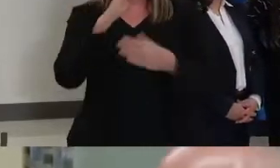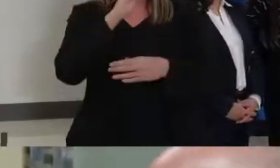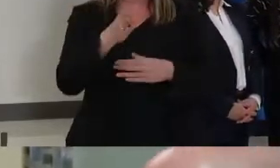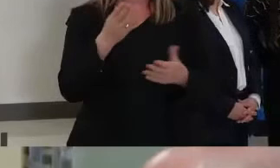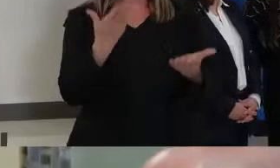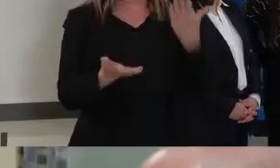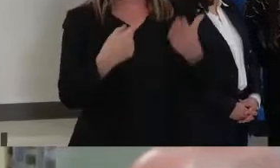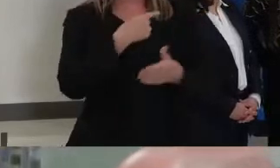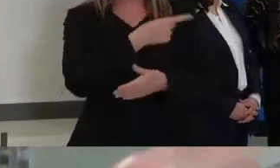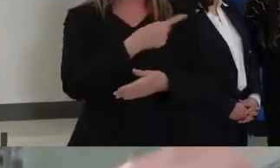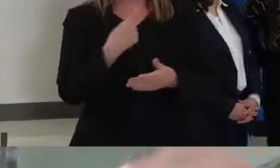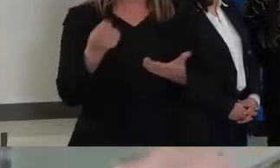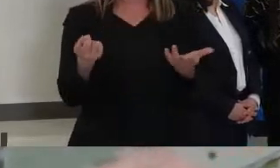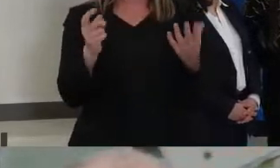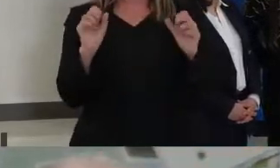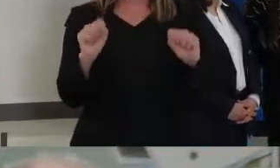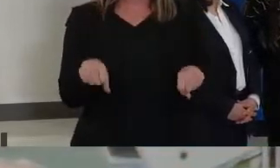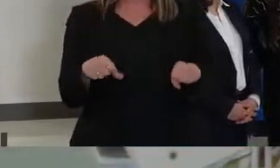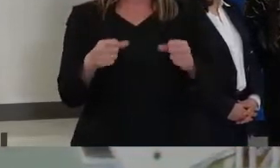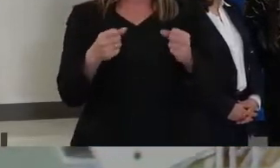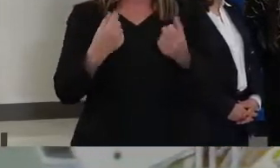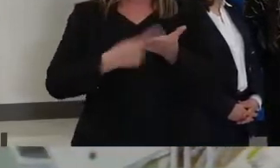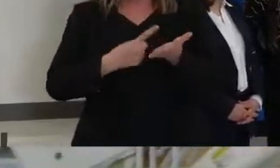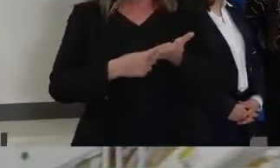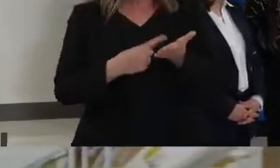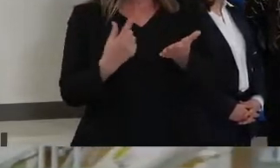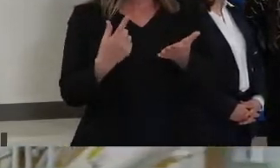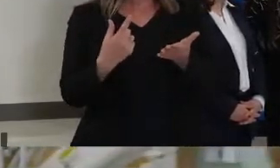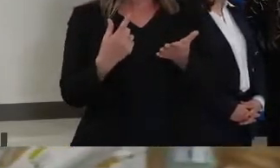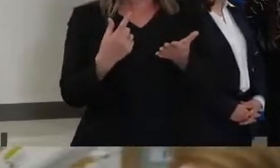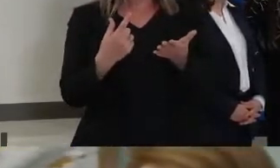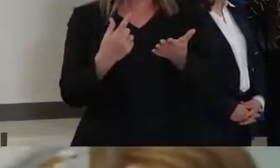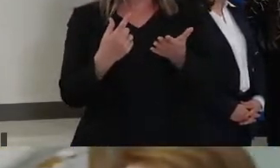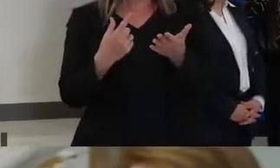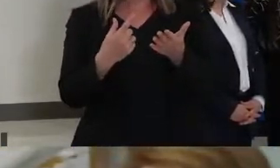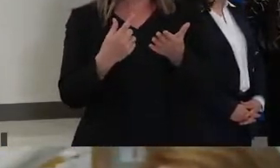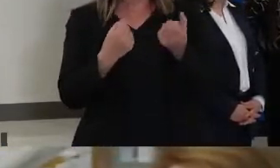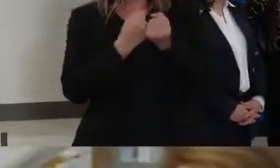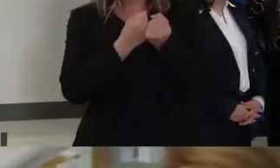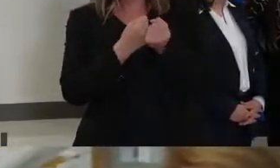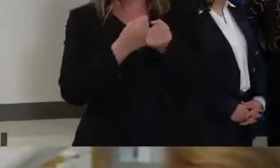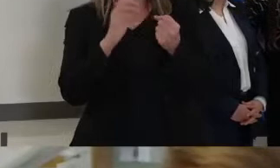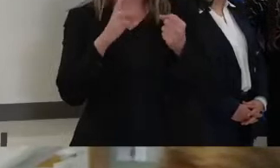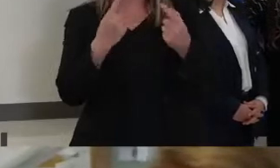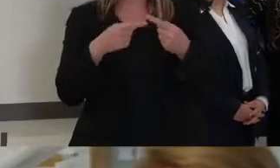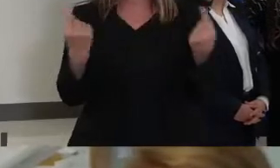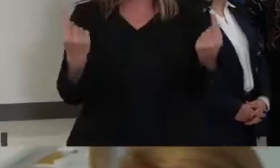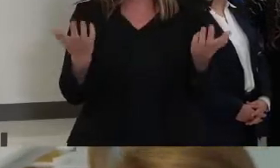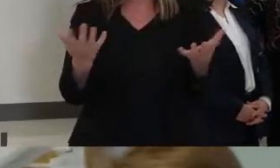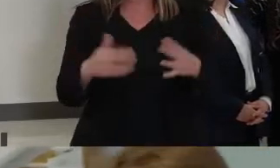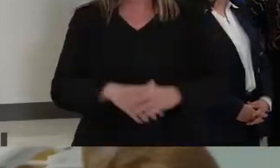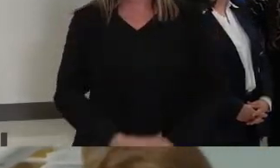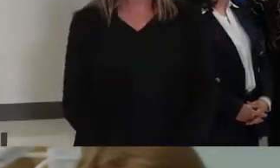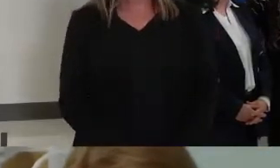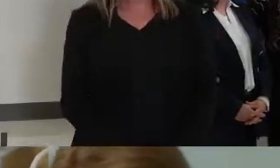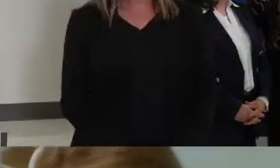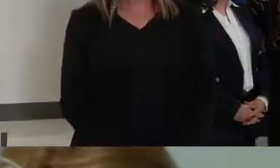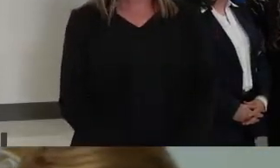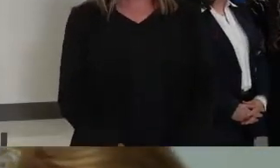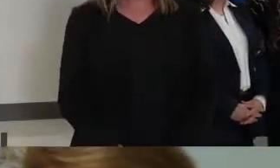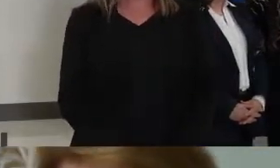Perhaps any of you can amplify that or reinforce or perhaps contradict. I won't do